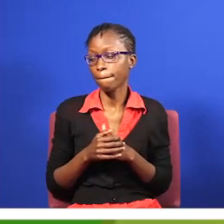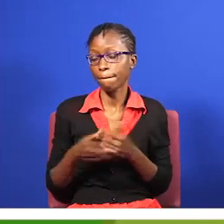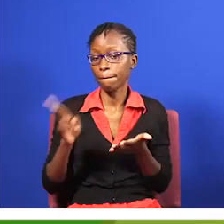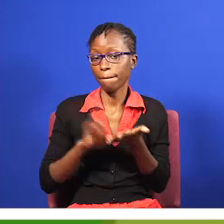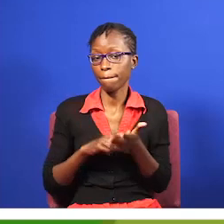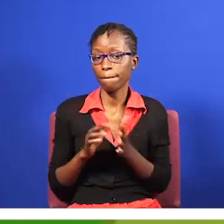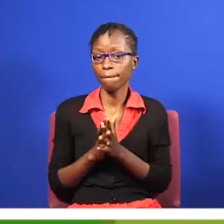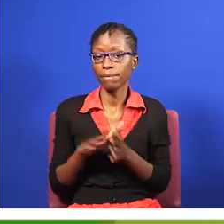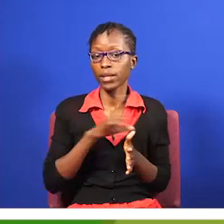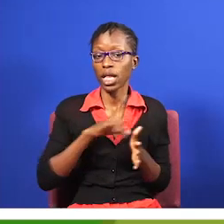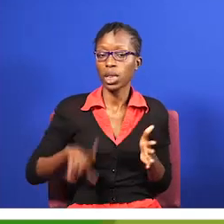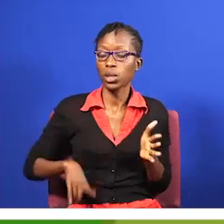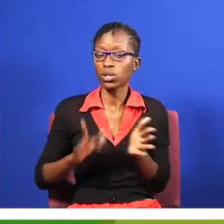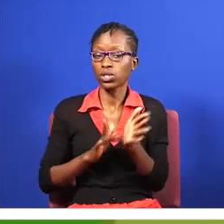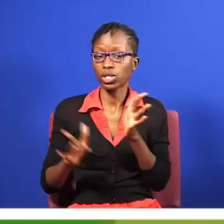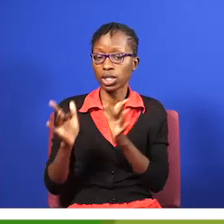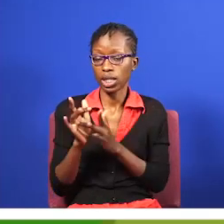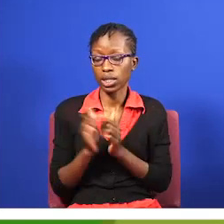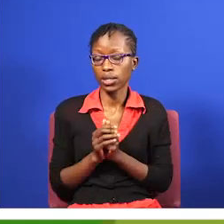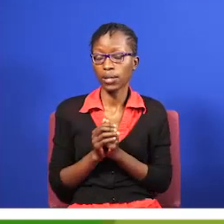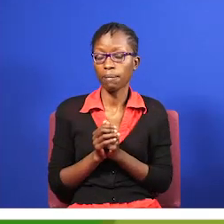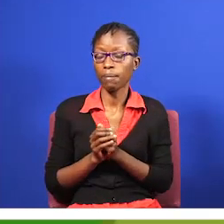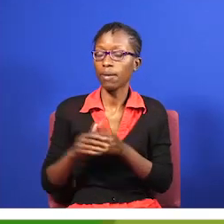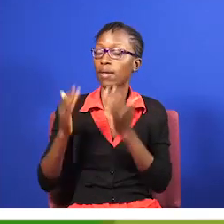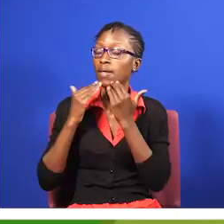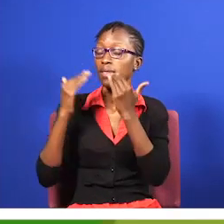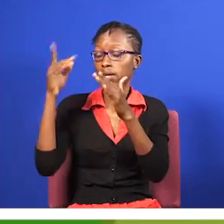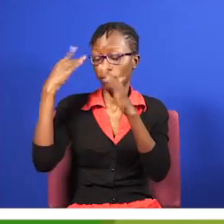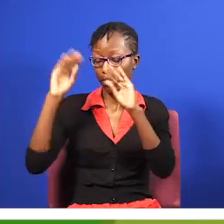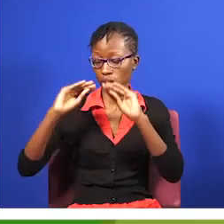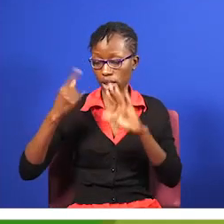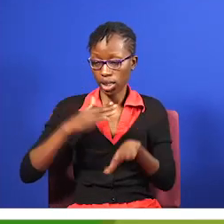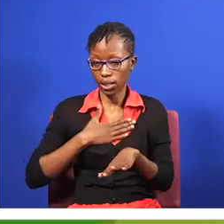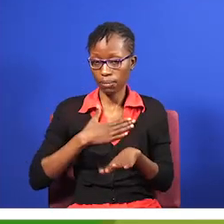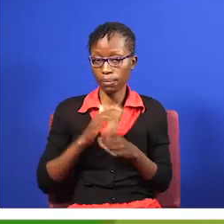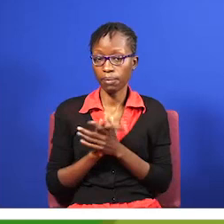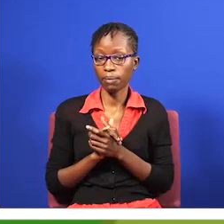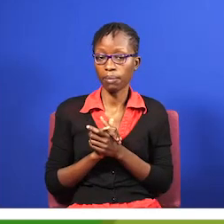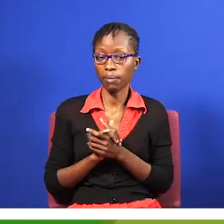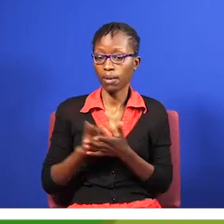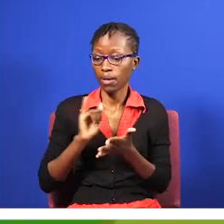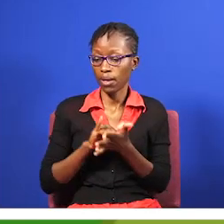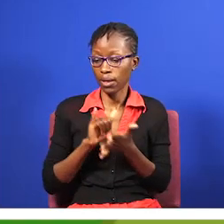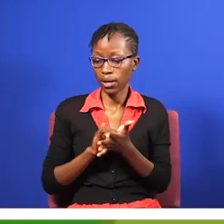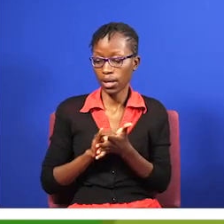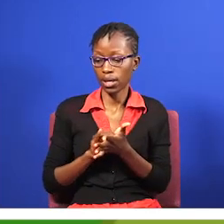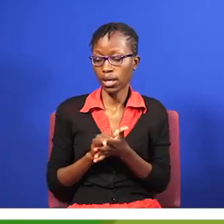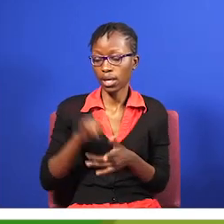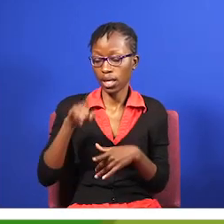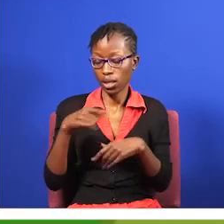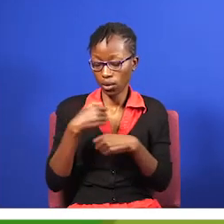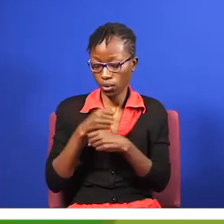Pray after me. Lord Jesus, thank you for teaching me that I should make the